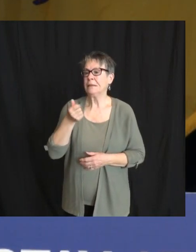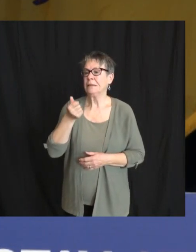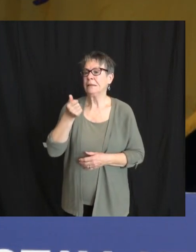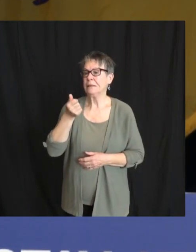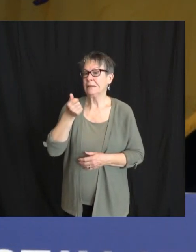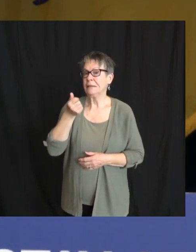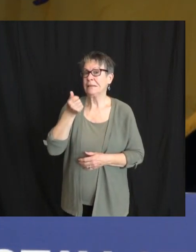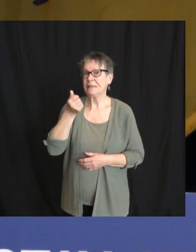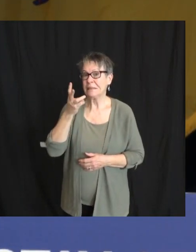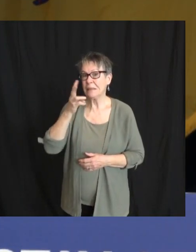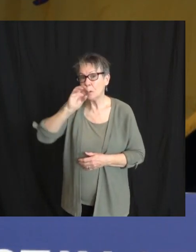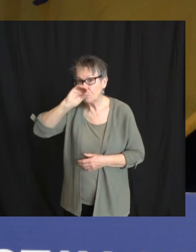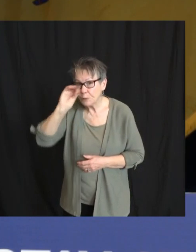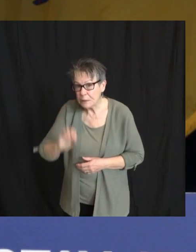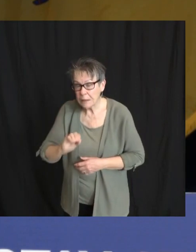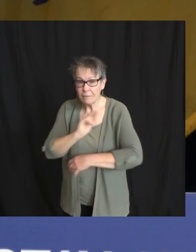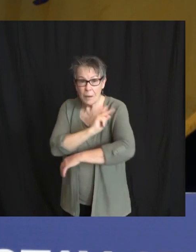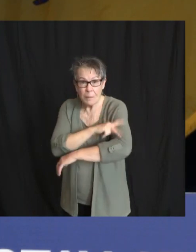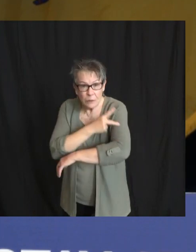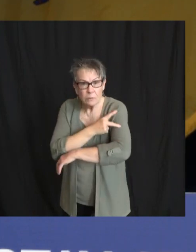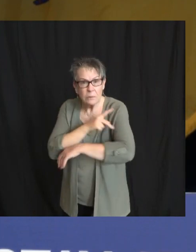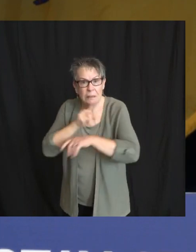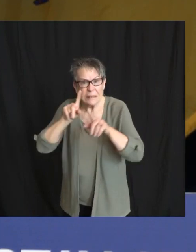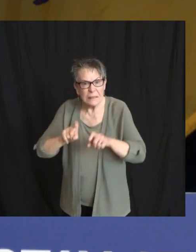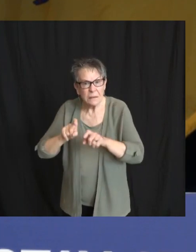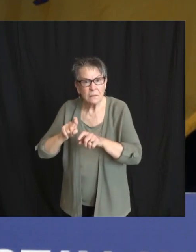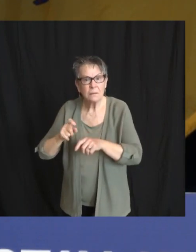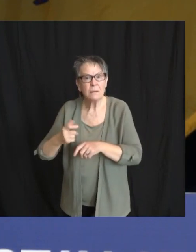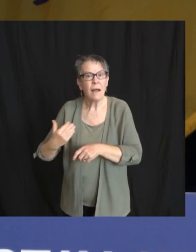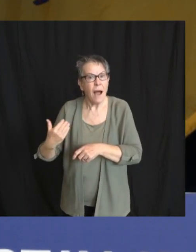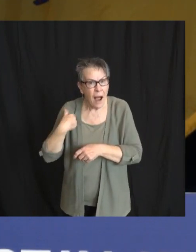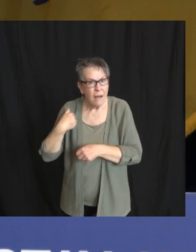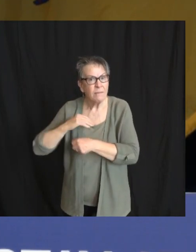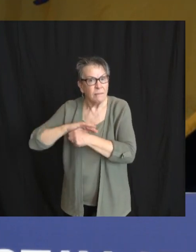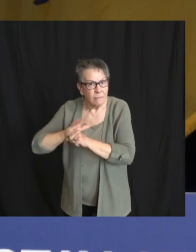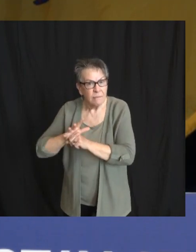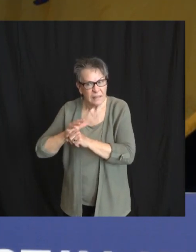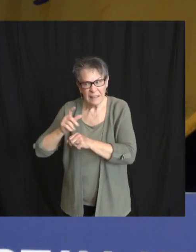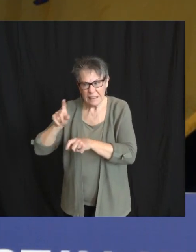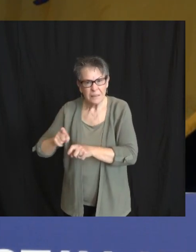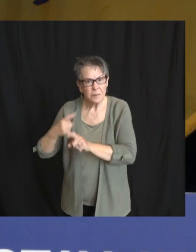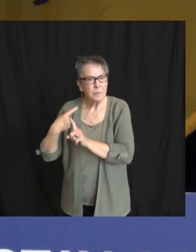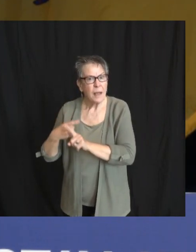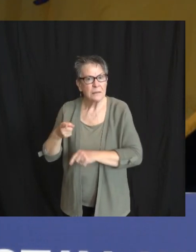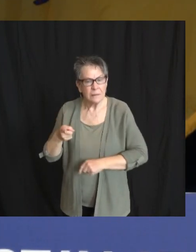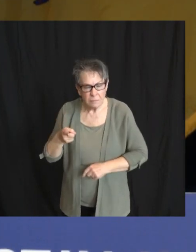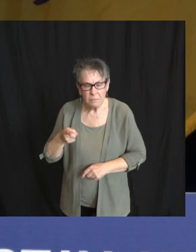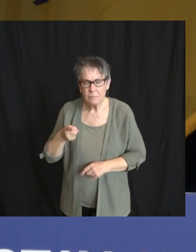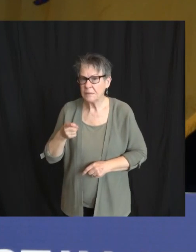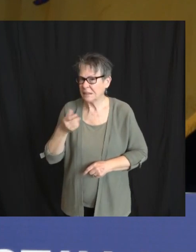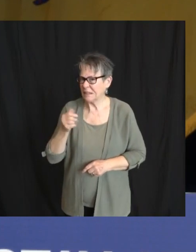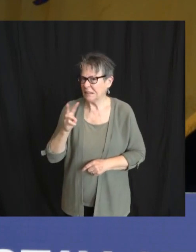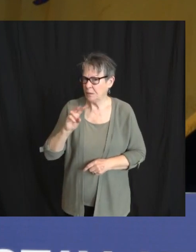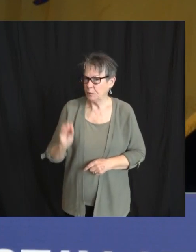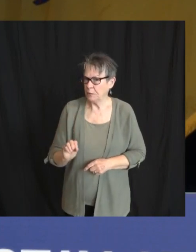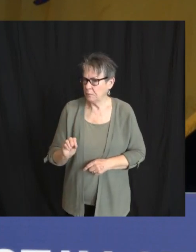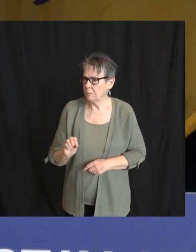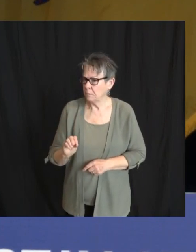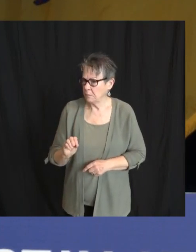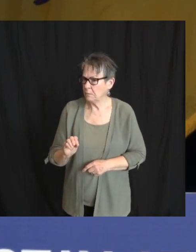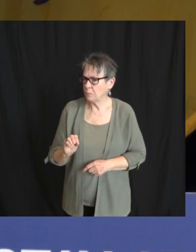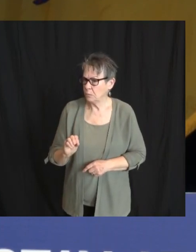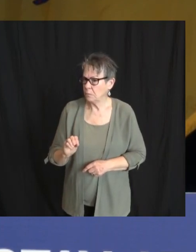results in. We expect 100% of the results in today, and then we'll be working with all of those nursing homes to make sure